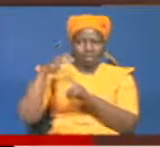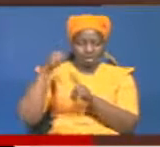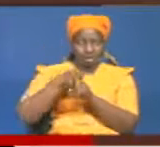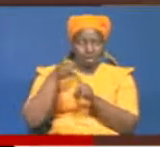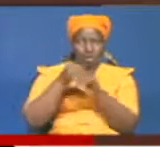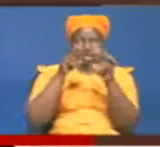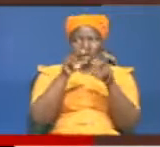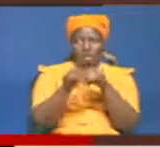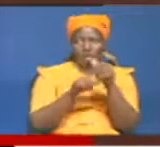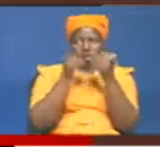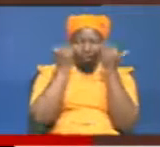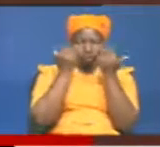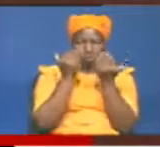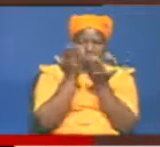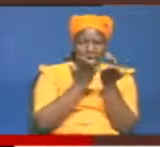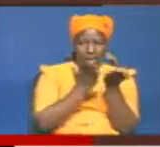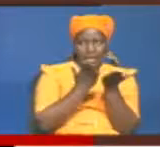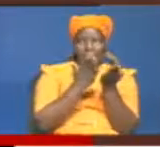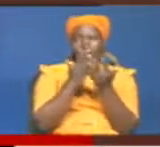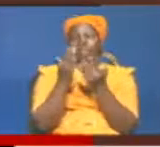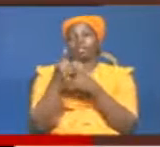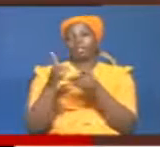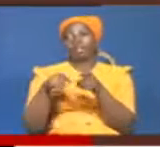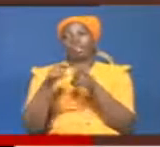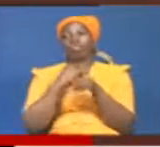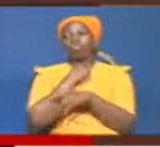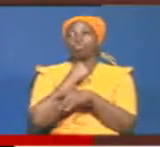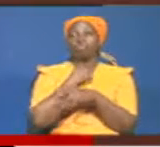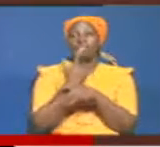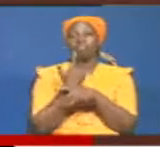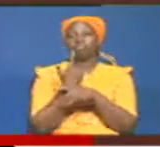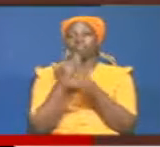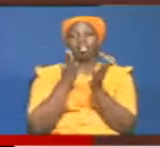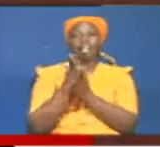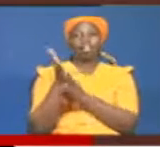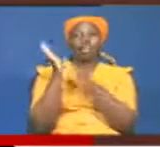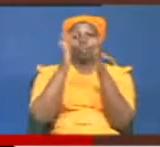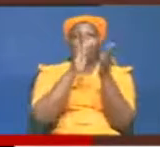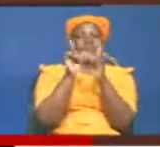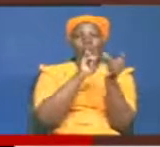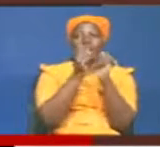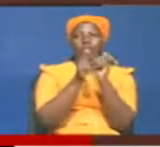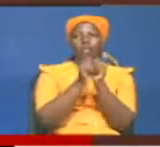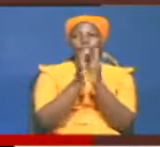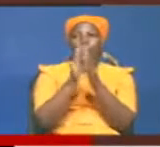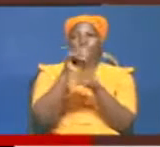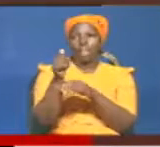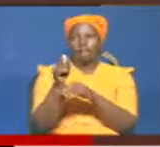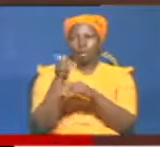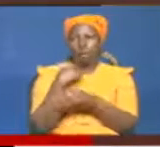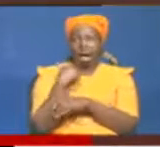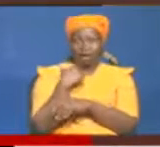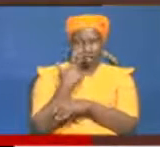union rights. We talk about issues of trade, tax justice, climate change, among others. Now, you're not a very pertinent